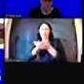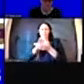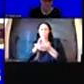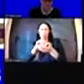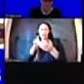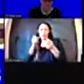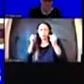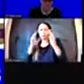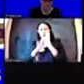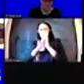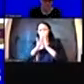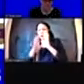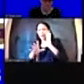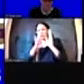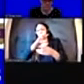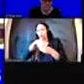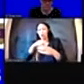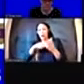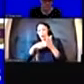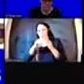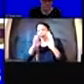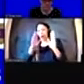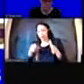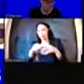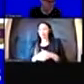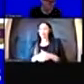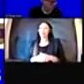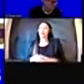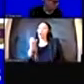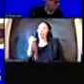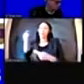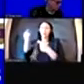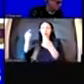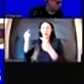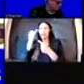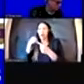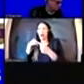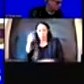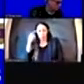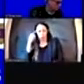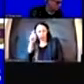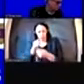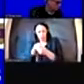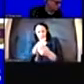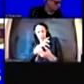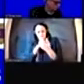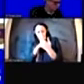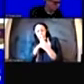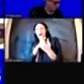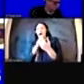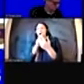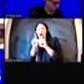have included affordable housing. So I'm just wondering if you have a thought specifically about that and how the building, at least